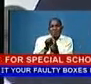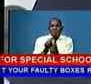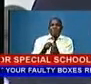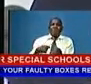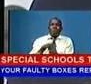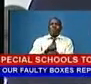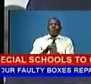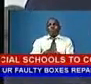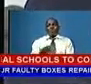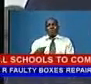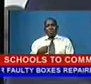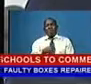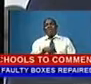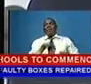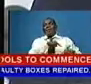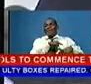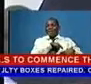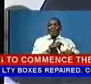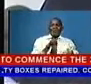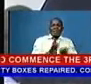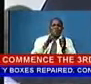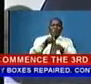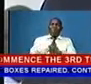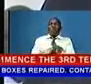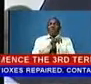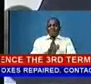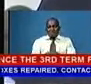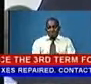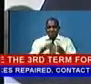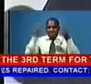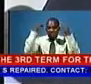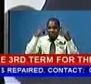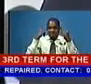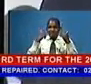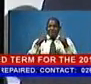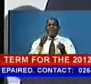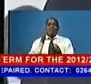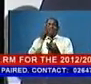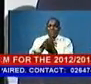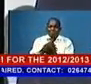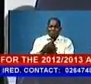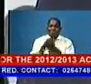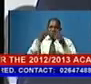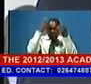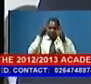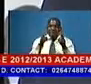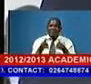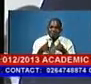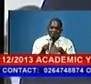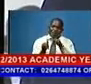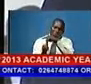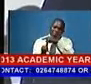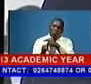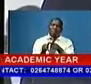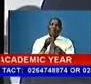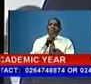done in this document. We have argued at length on this. Your lordship will go in, you come back, you've ruled on it. They are still taking up objection to